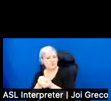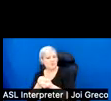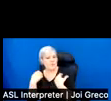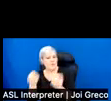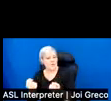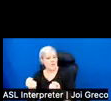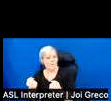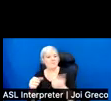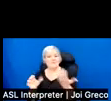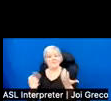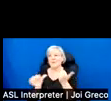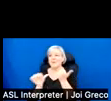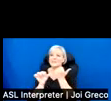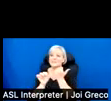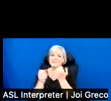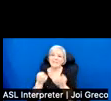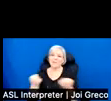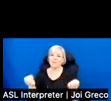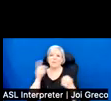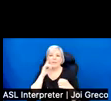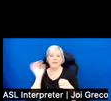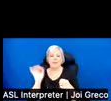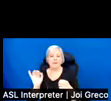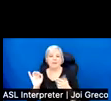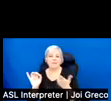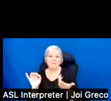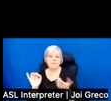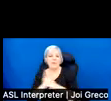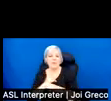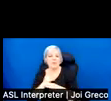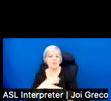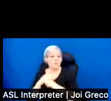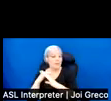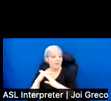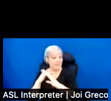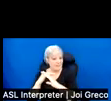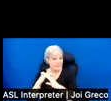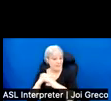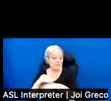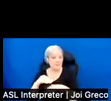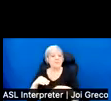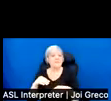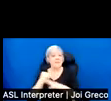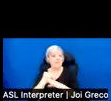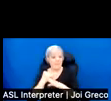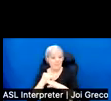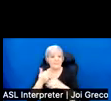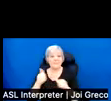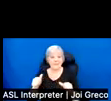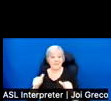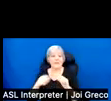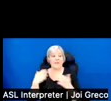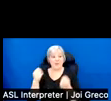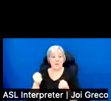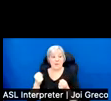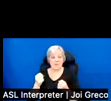assistive technology or products are also used to prevent impairments as well as secondary health conditions. Now,